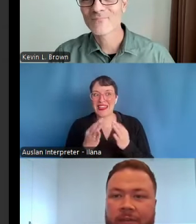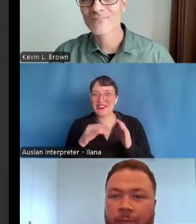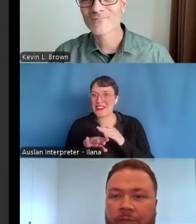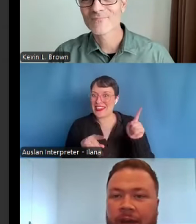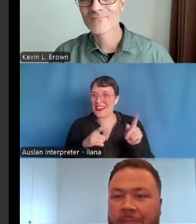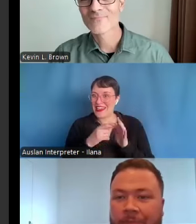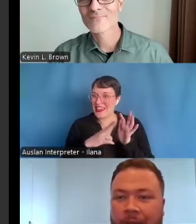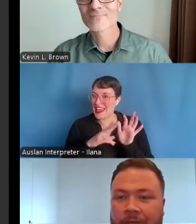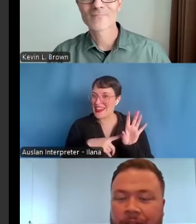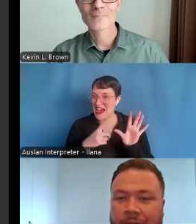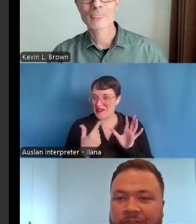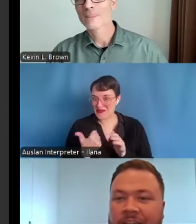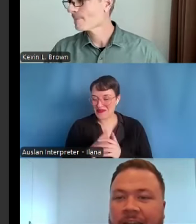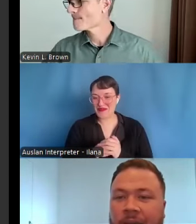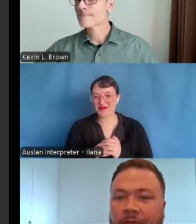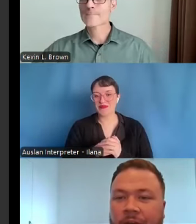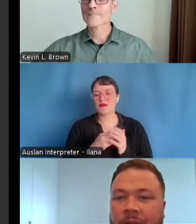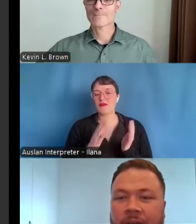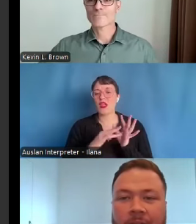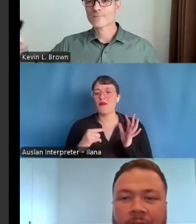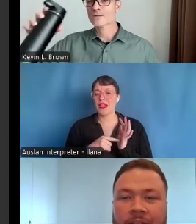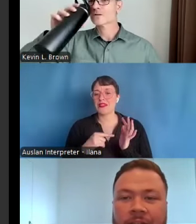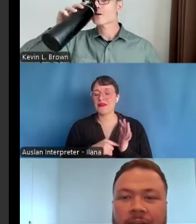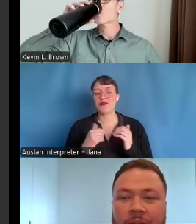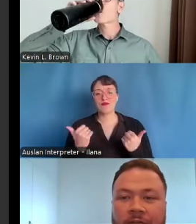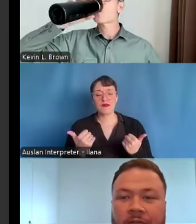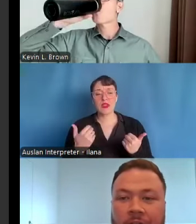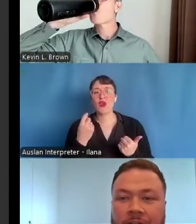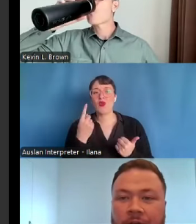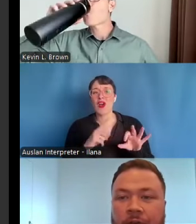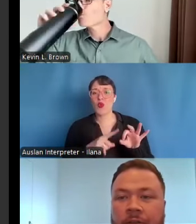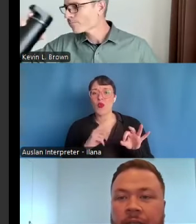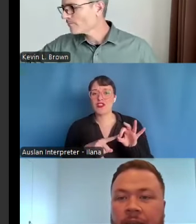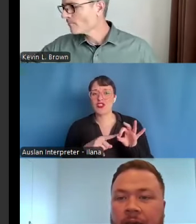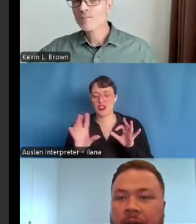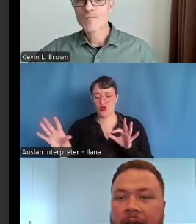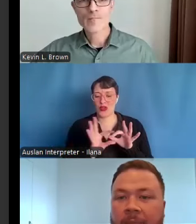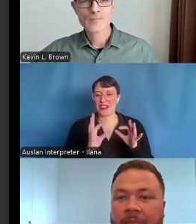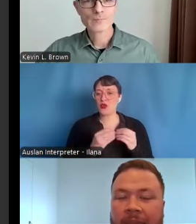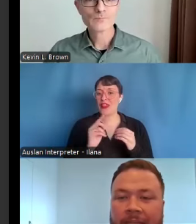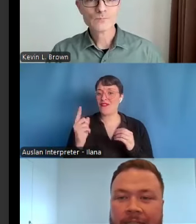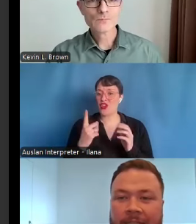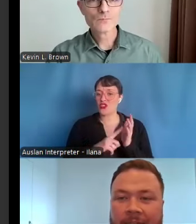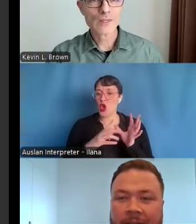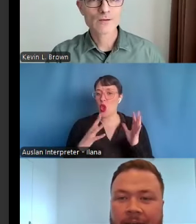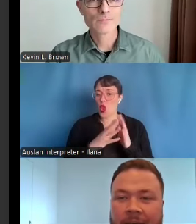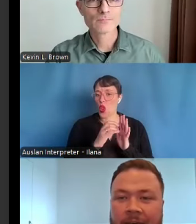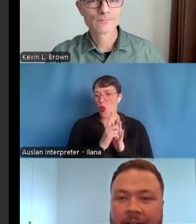Thanks, Kevin. We've just looking through the chat here, we've got a question here on the first law,